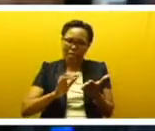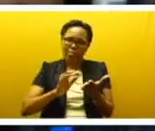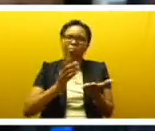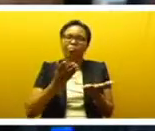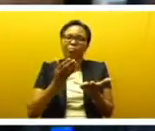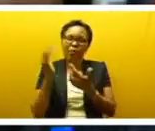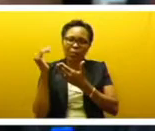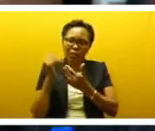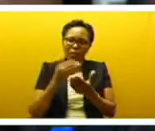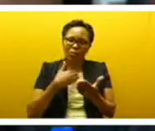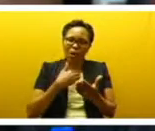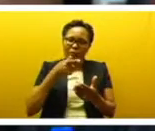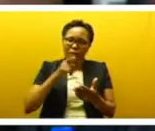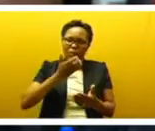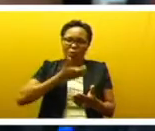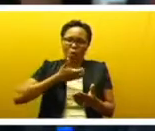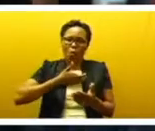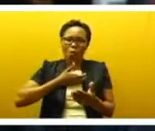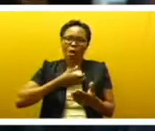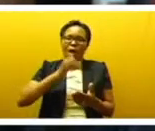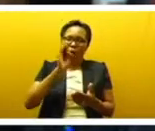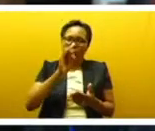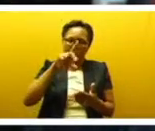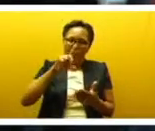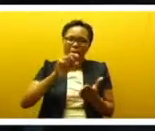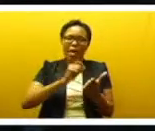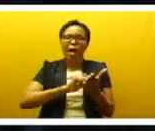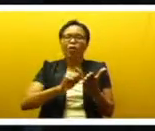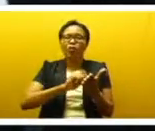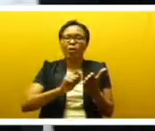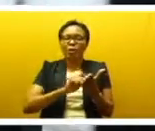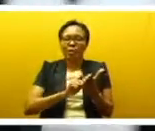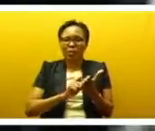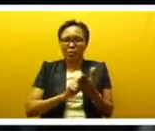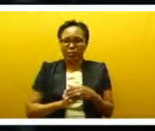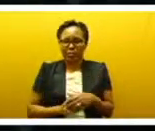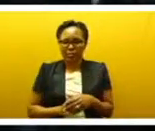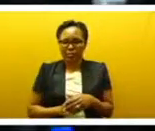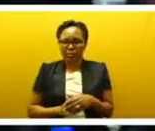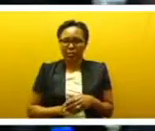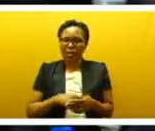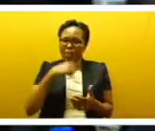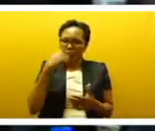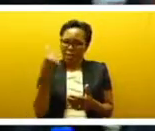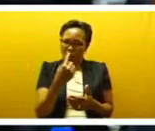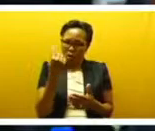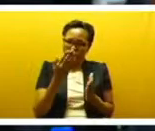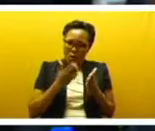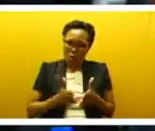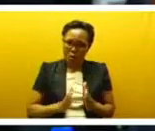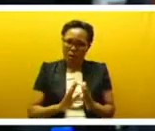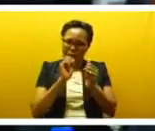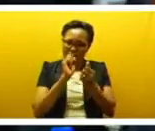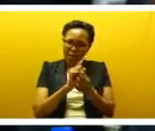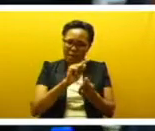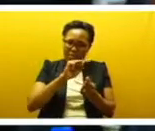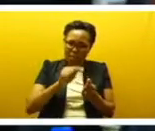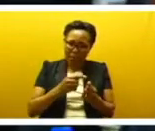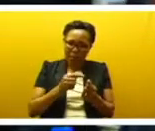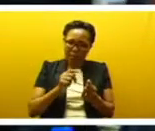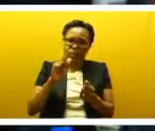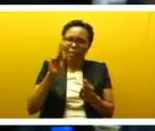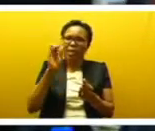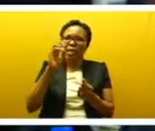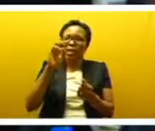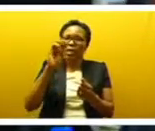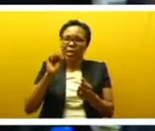own unique IP address. The only way 11,000 KIMS kits